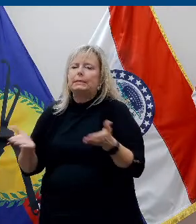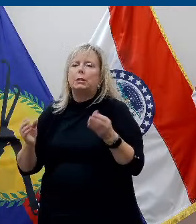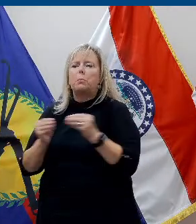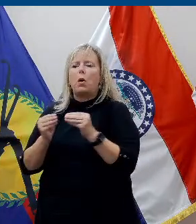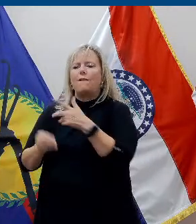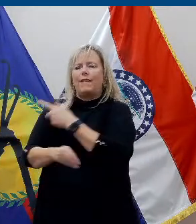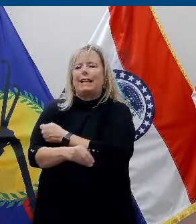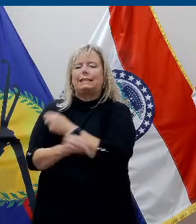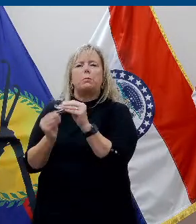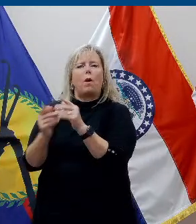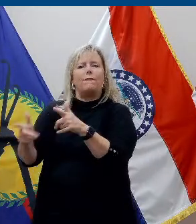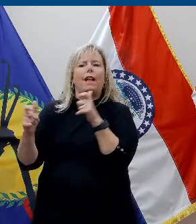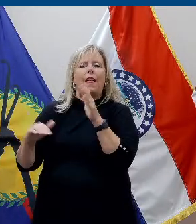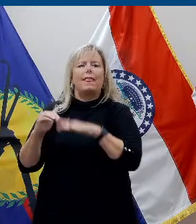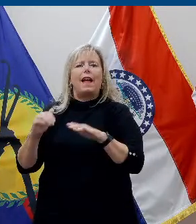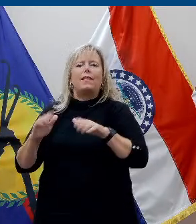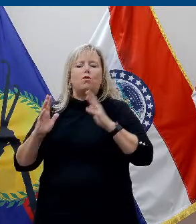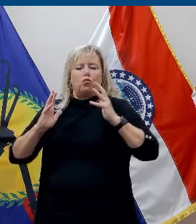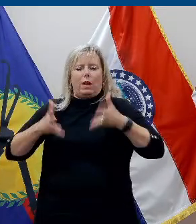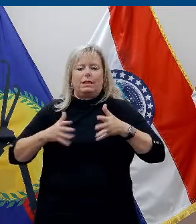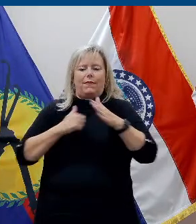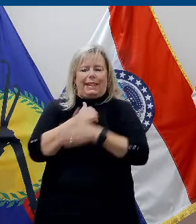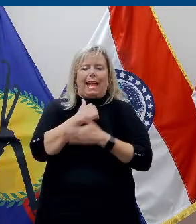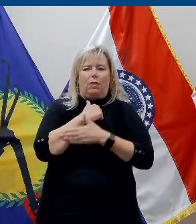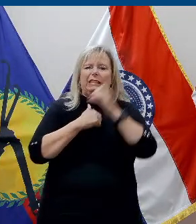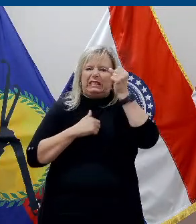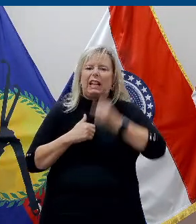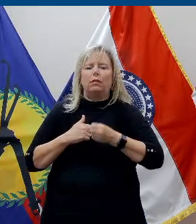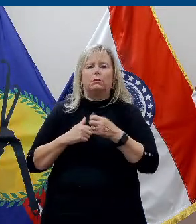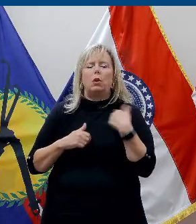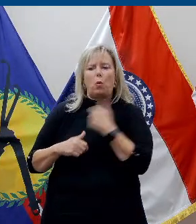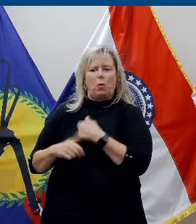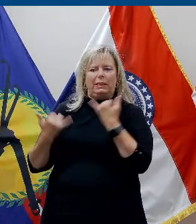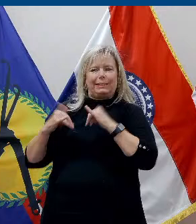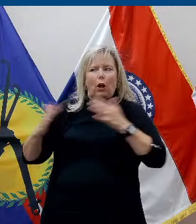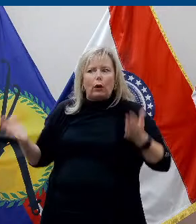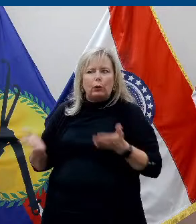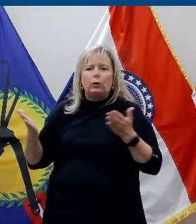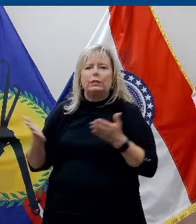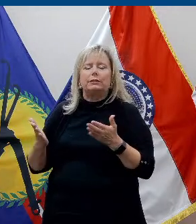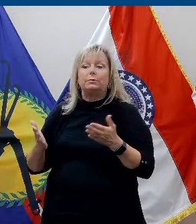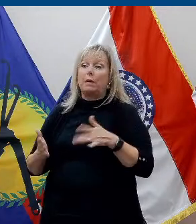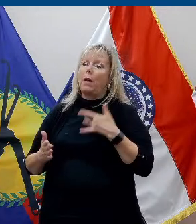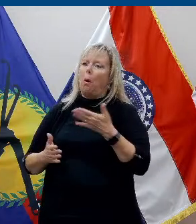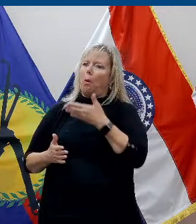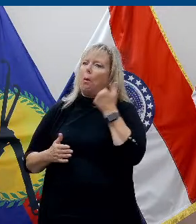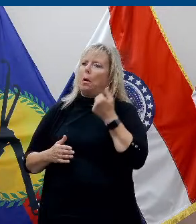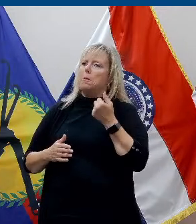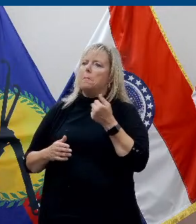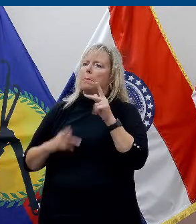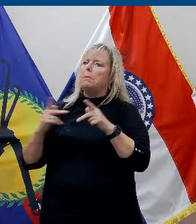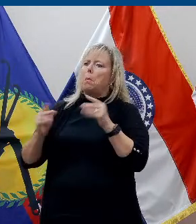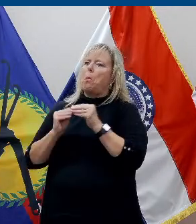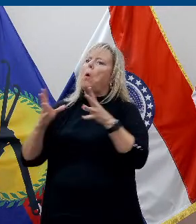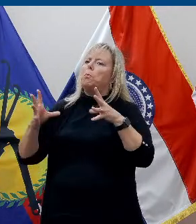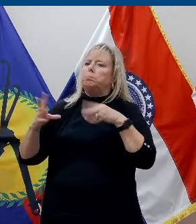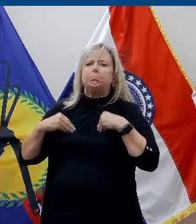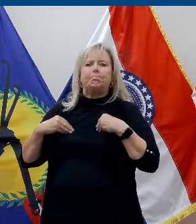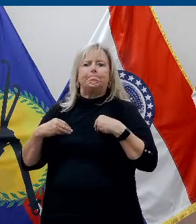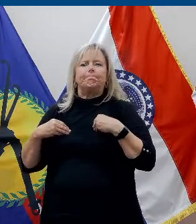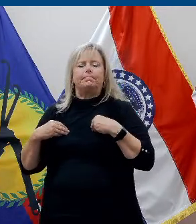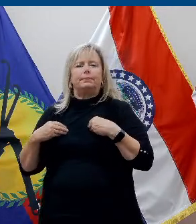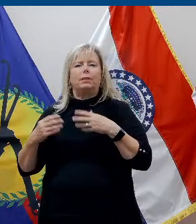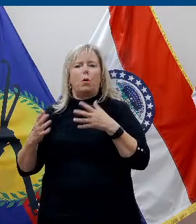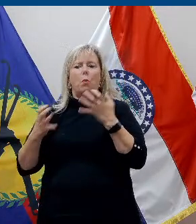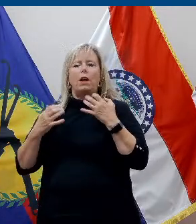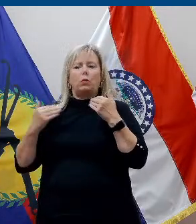bit faster than the rest of the county. And so we are still encouraged by the residents that are willing to